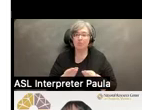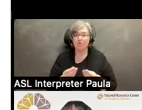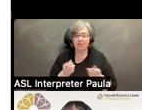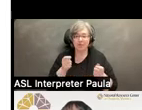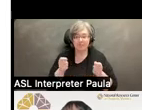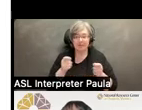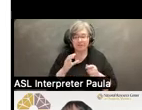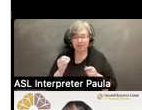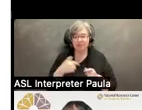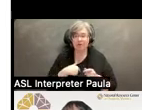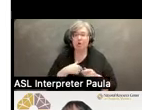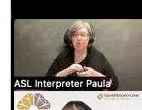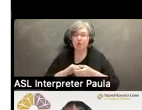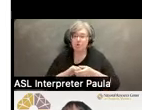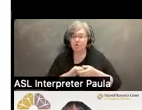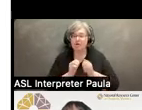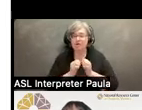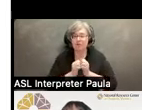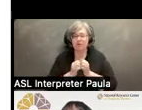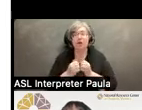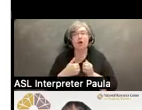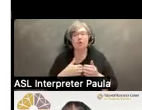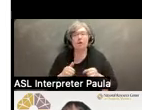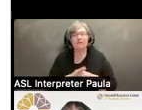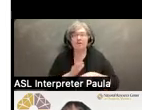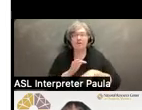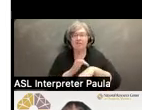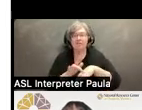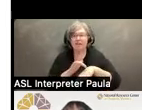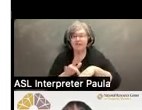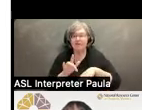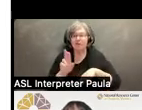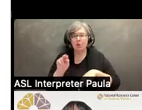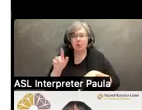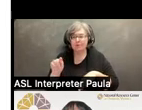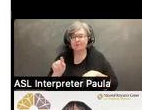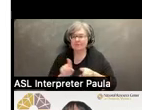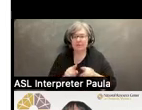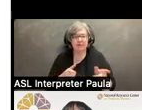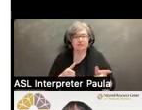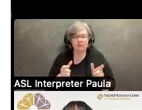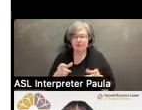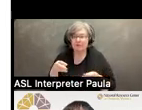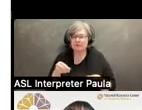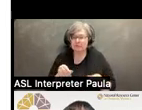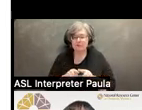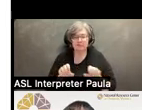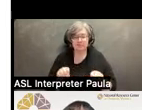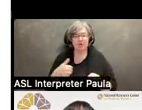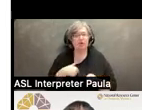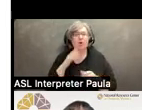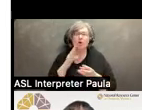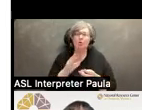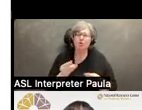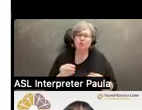consistent basis to ensure the vacancies are filled as smoothly as possible and that we resolve problems. If there are any problems with